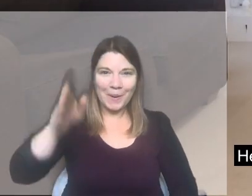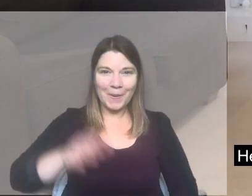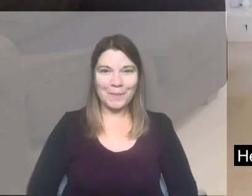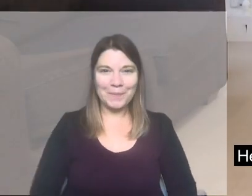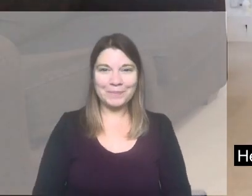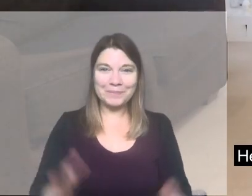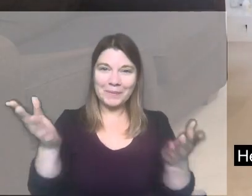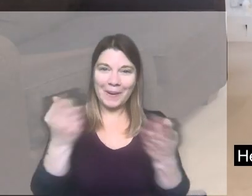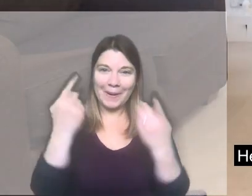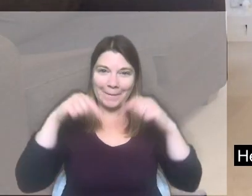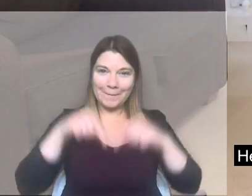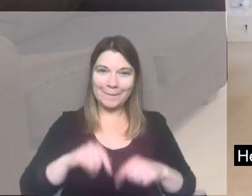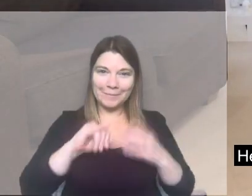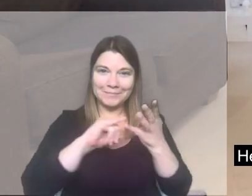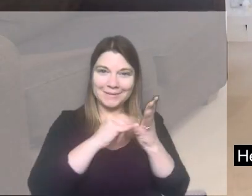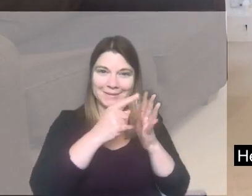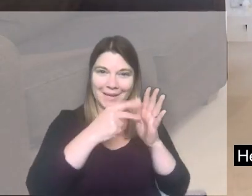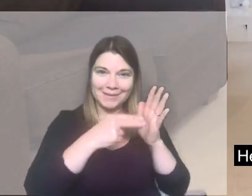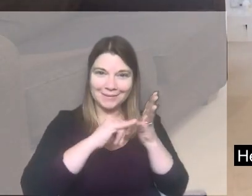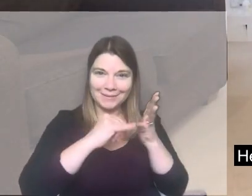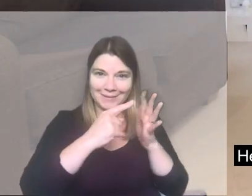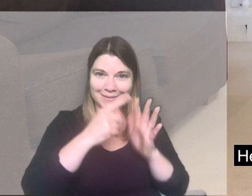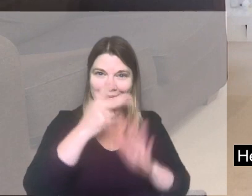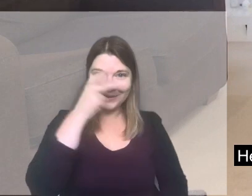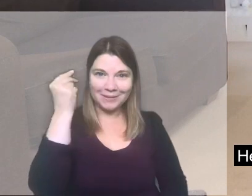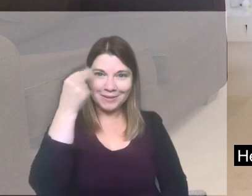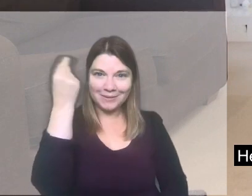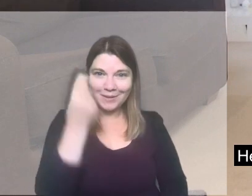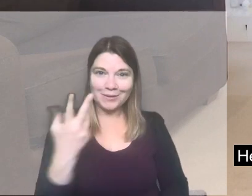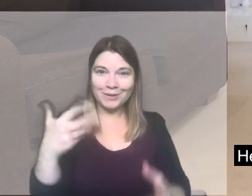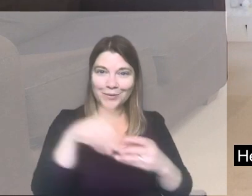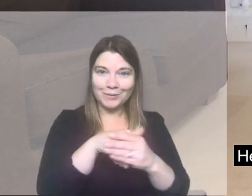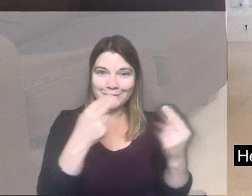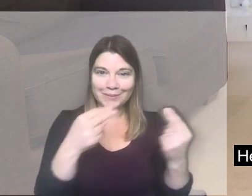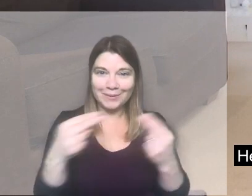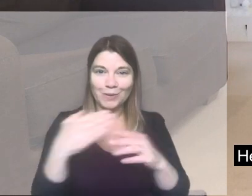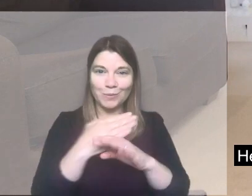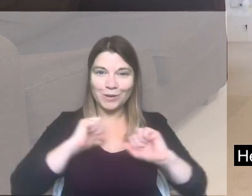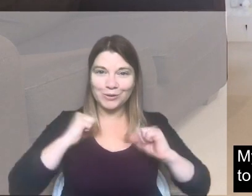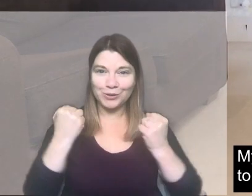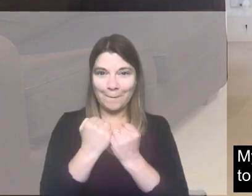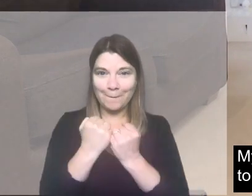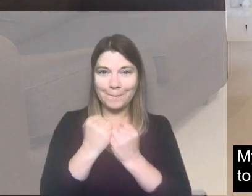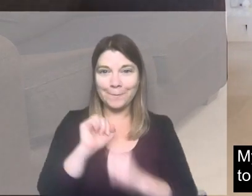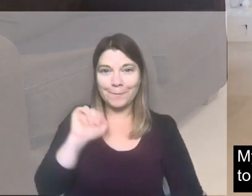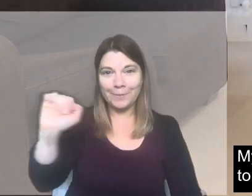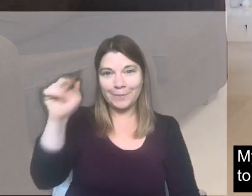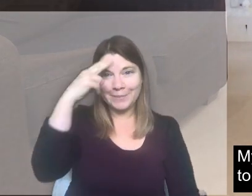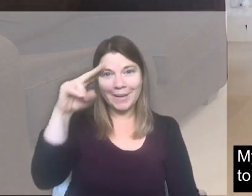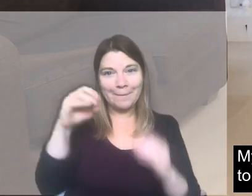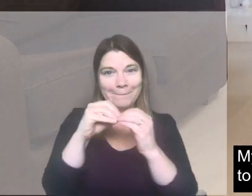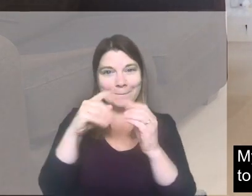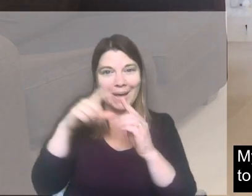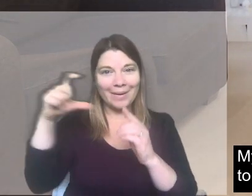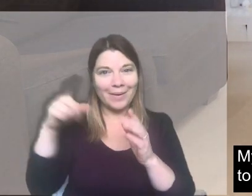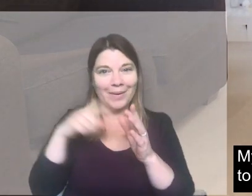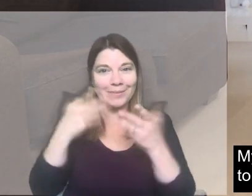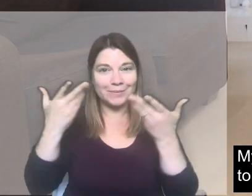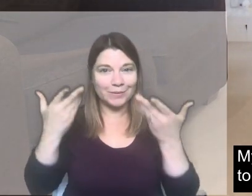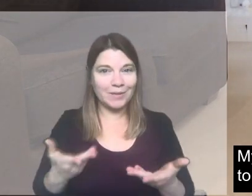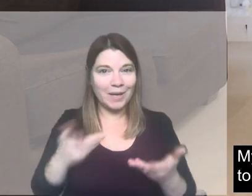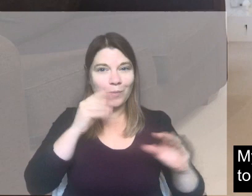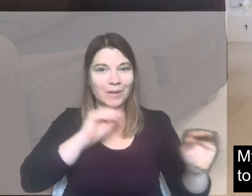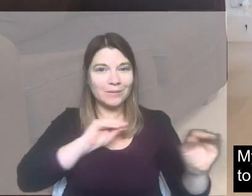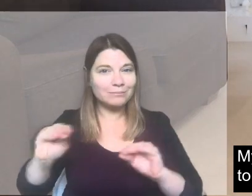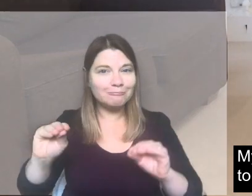Hello and welcome to Sense Arts Inclusive Dance Workshop. My name's Becca and today I'm going to be taking you through